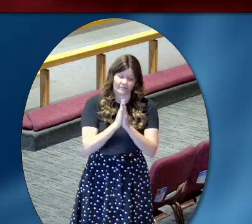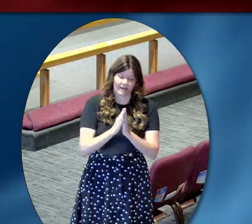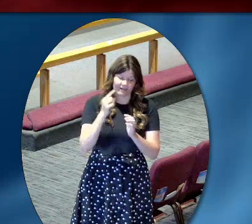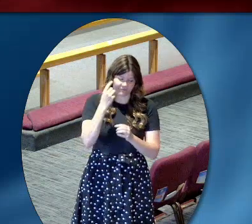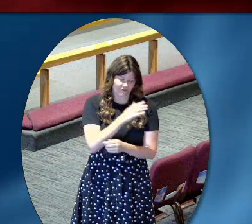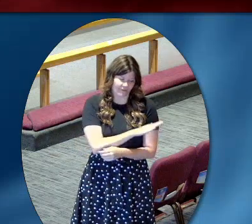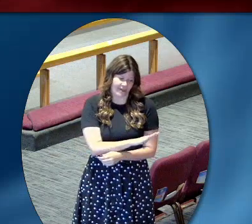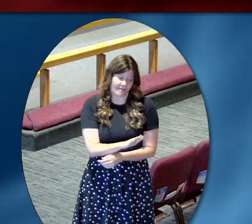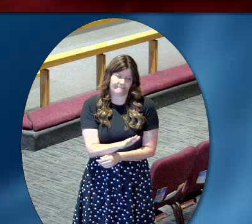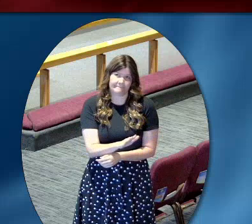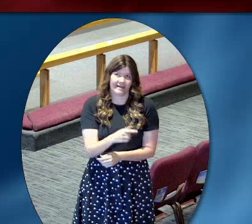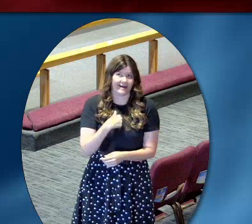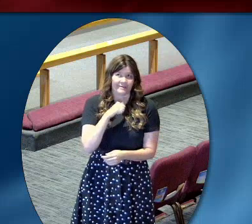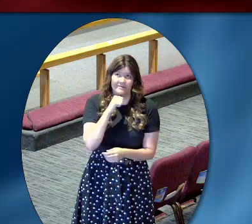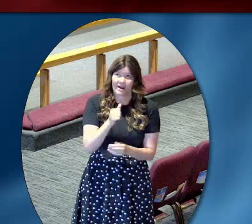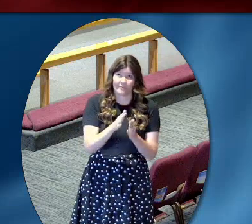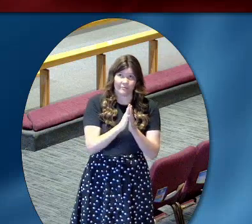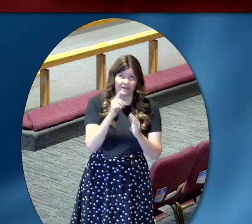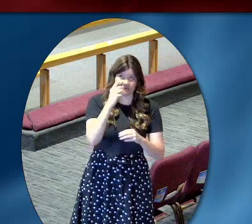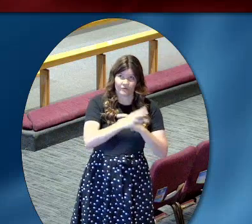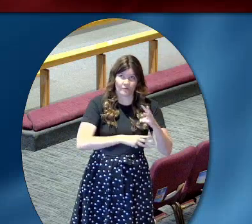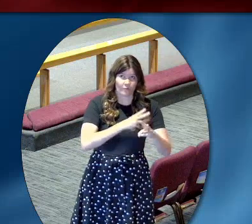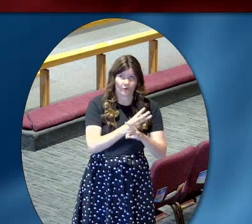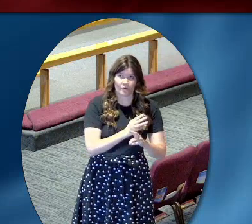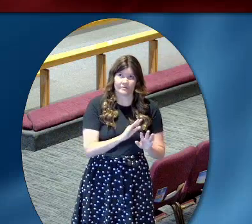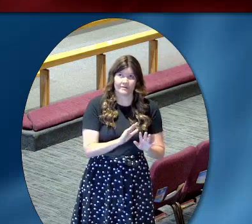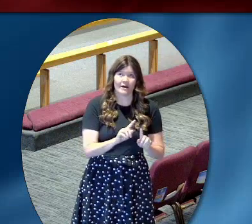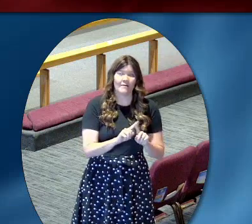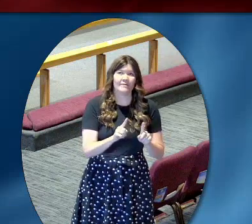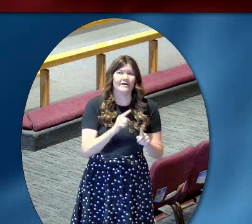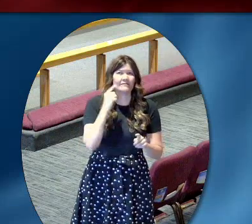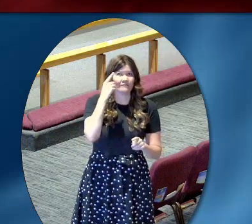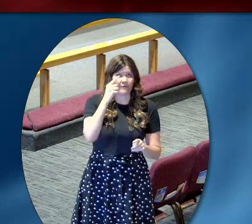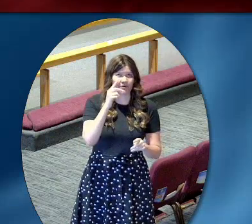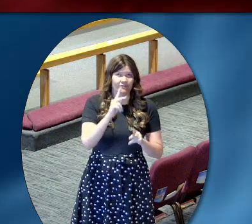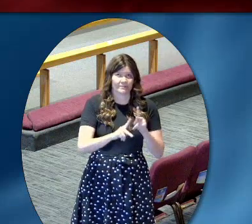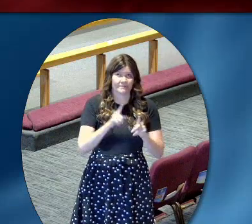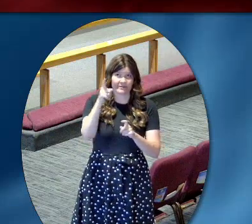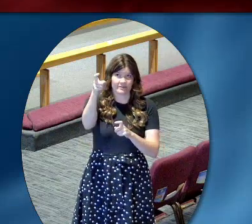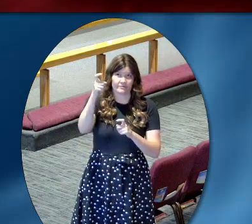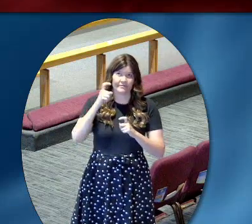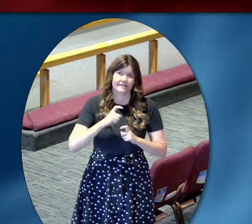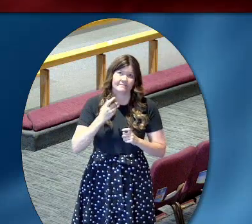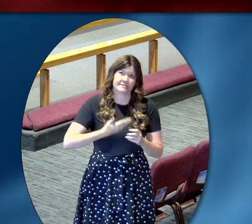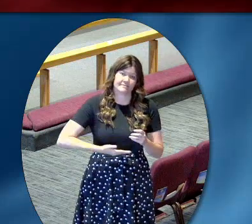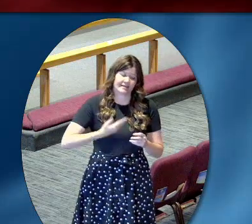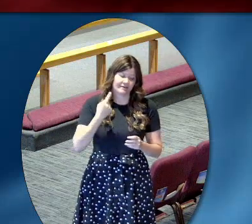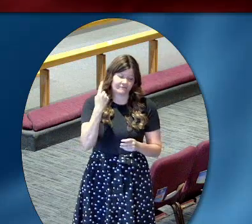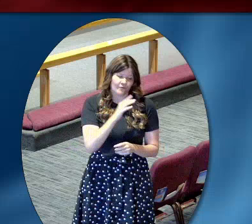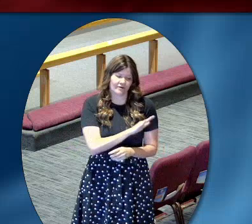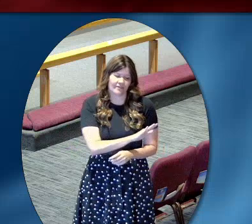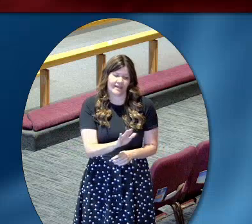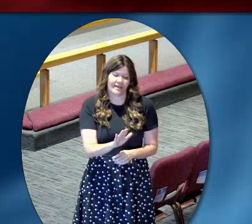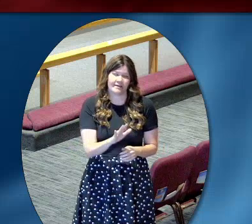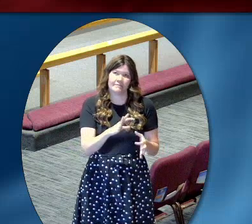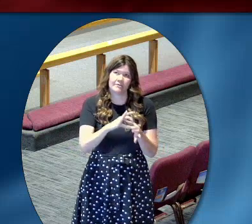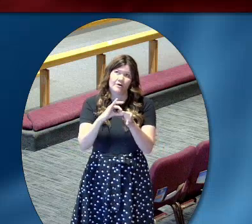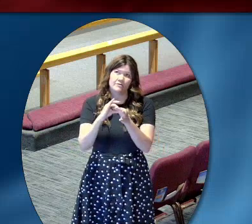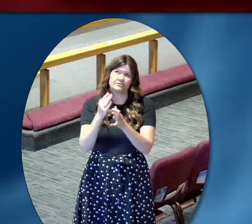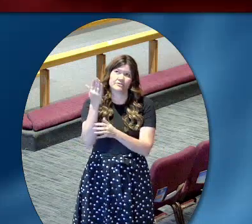them. I'm not praying for the world, but for those whom you have given me, for they are